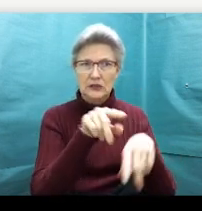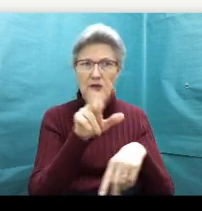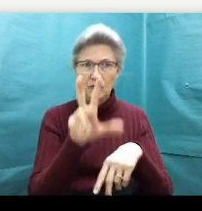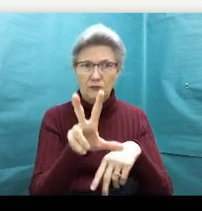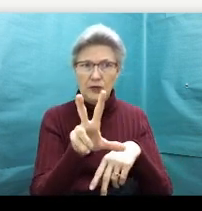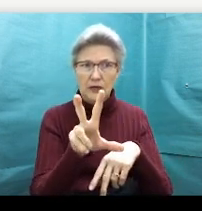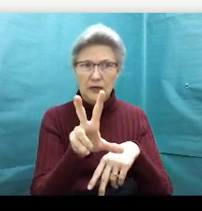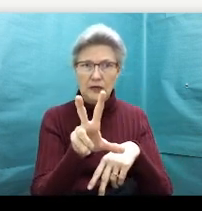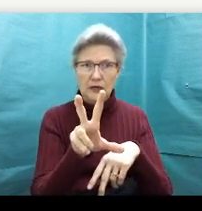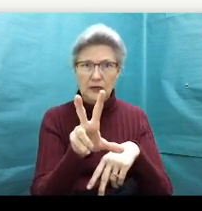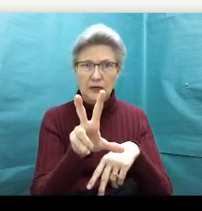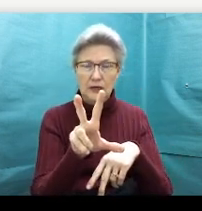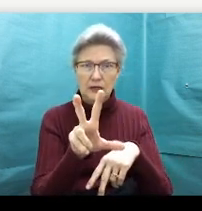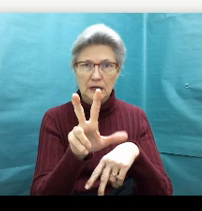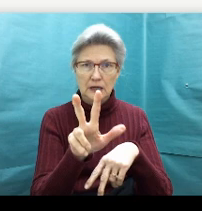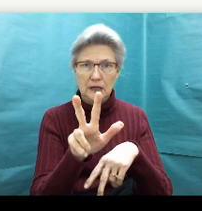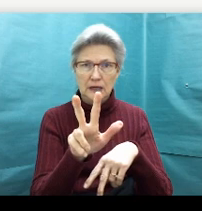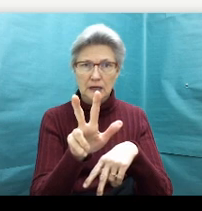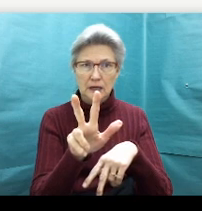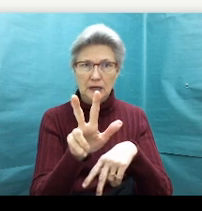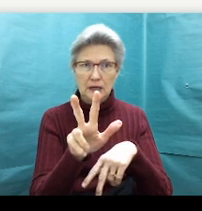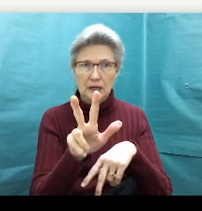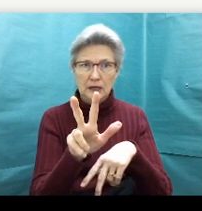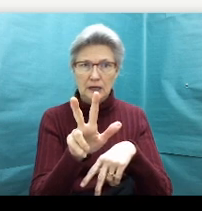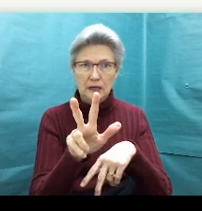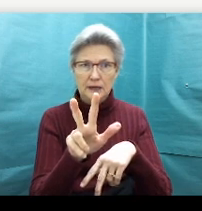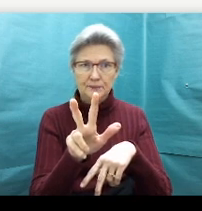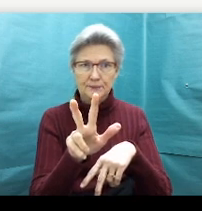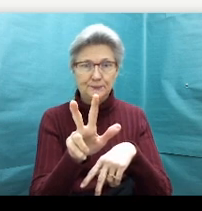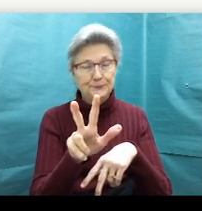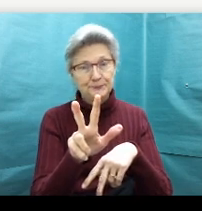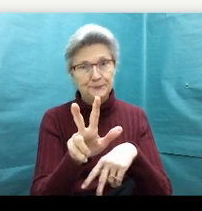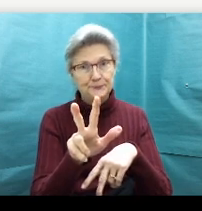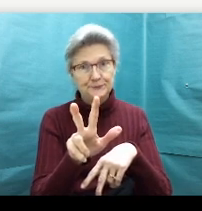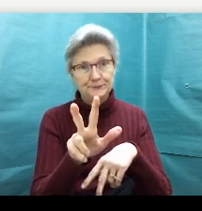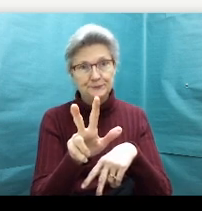3. Oops, here we go. As 3